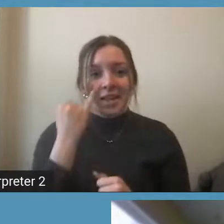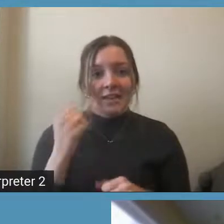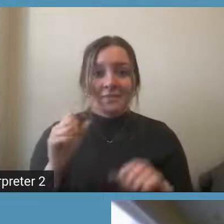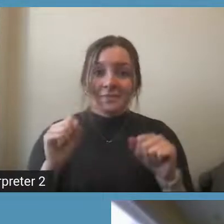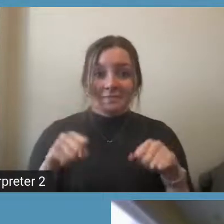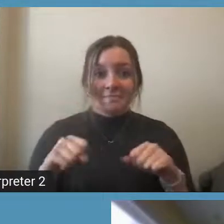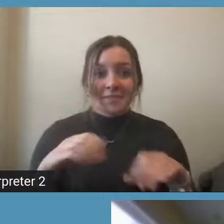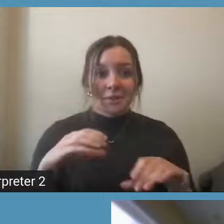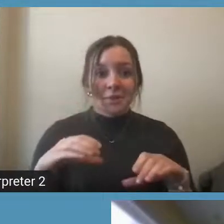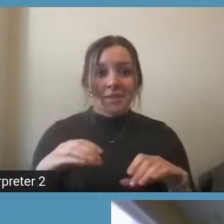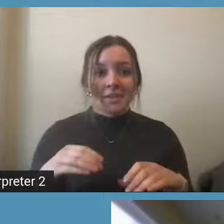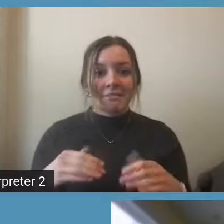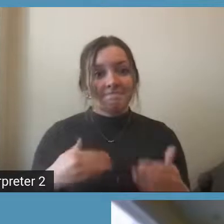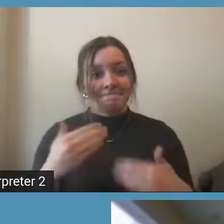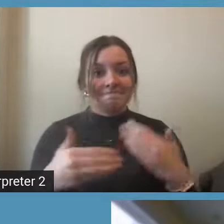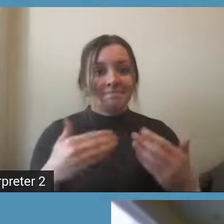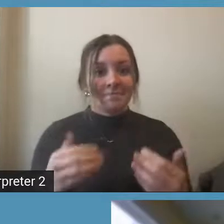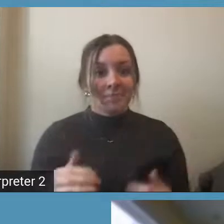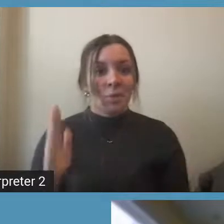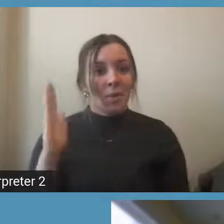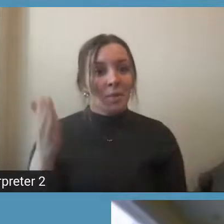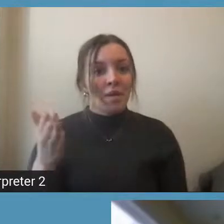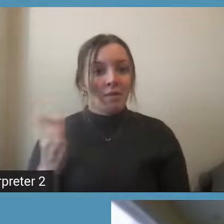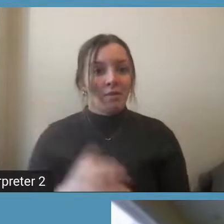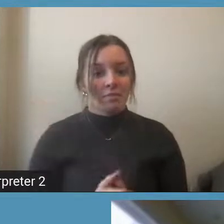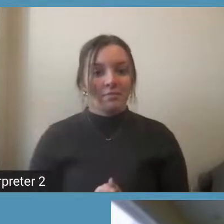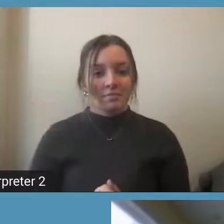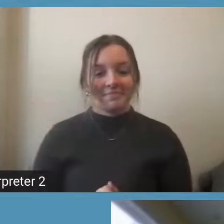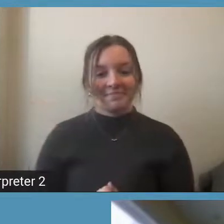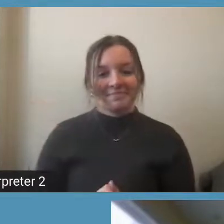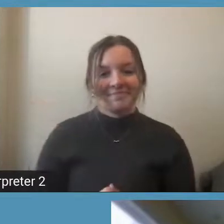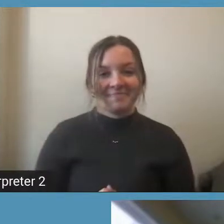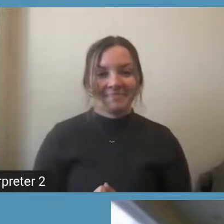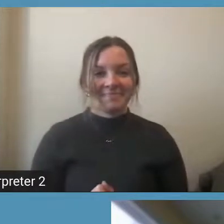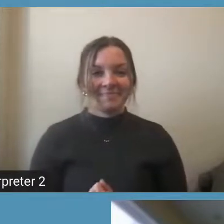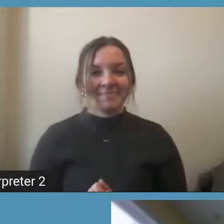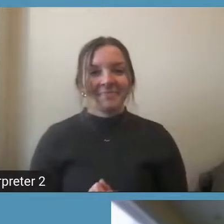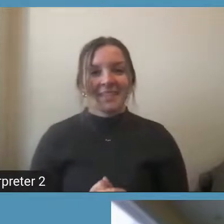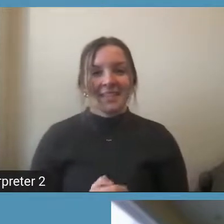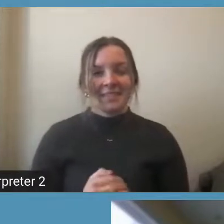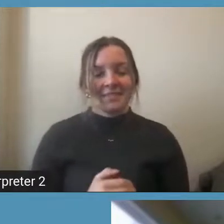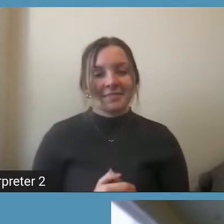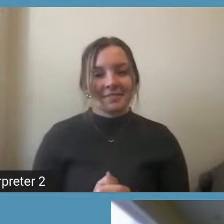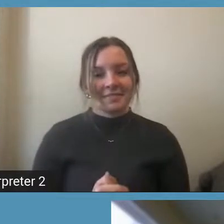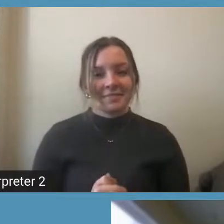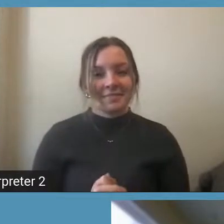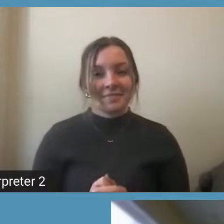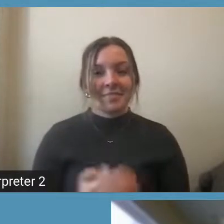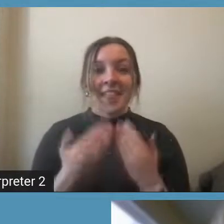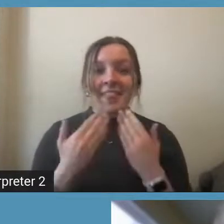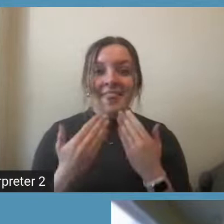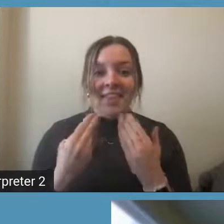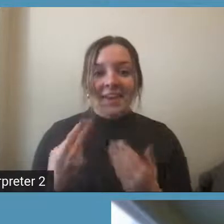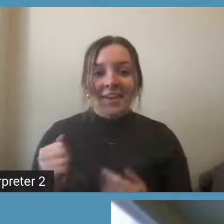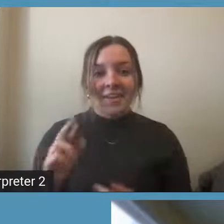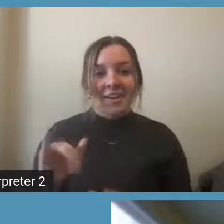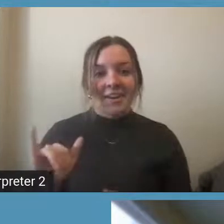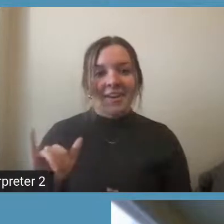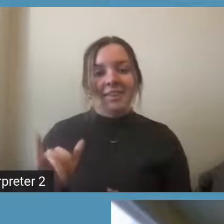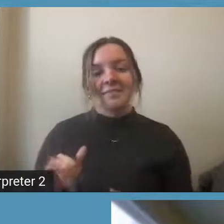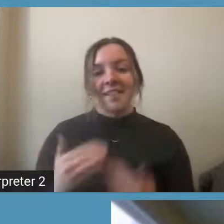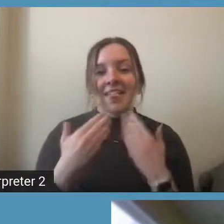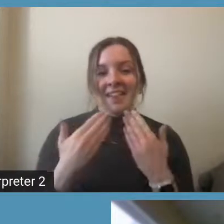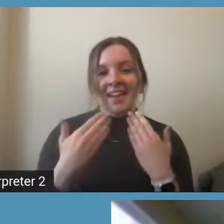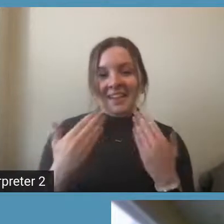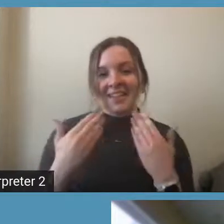Lots of times we're telling people no, never going to happen. Run away. Thank you so much, Harry. Thank you so much. Really do appreciate it.